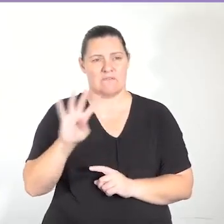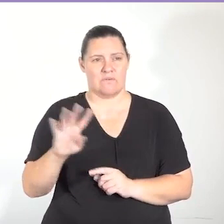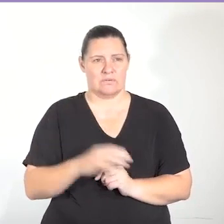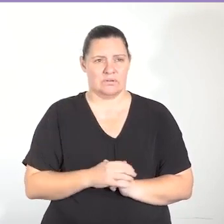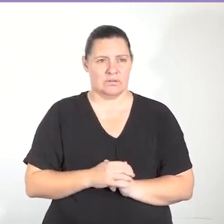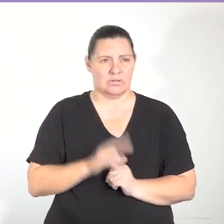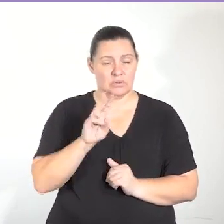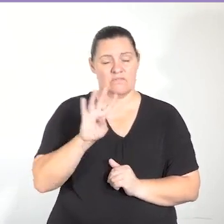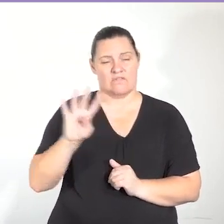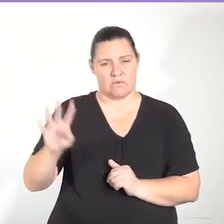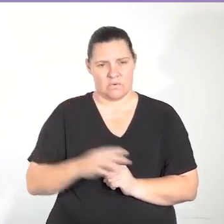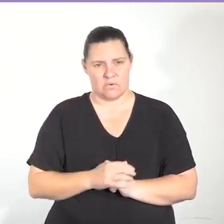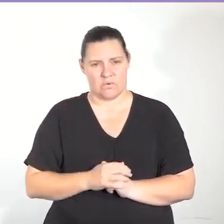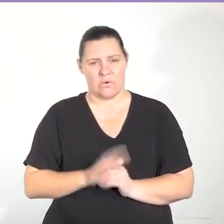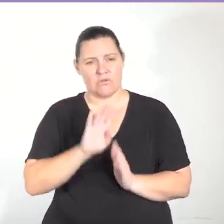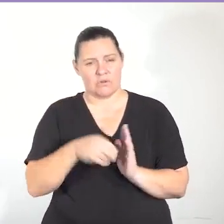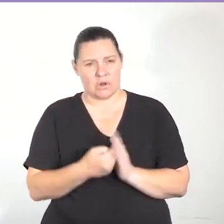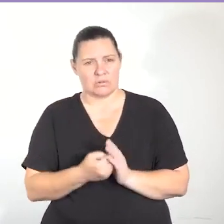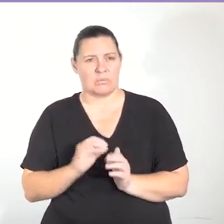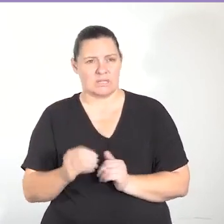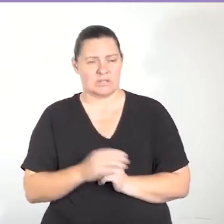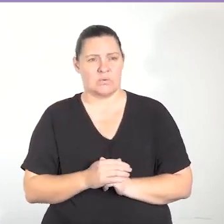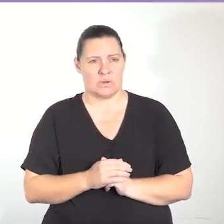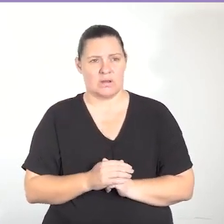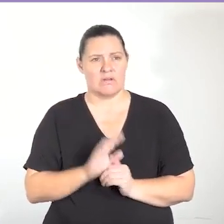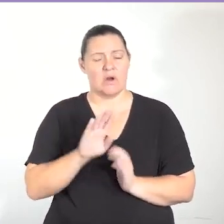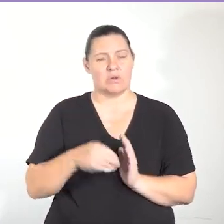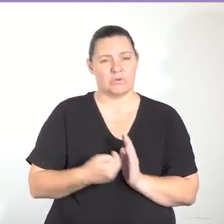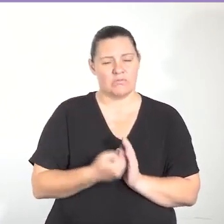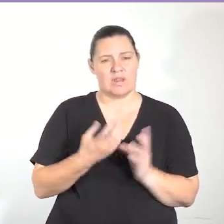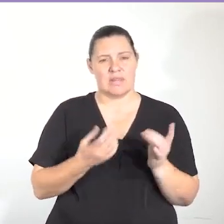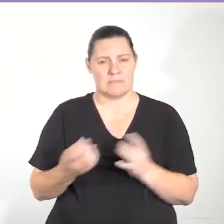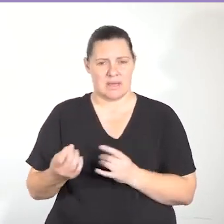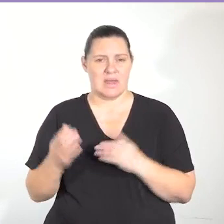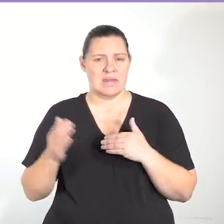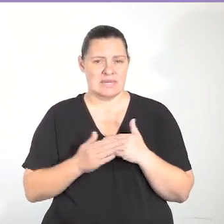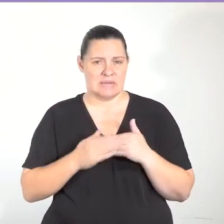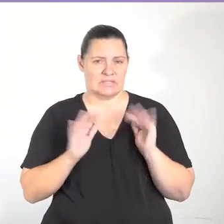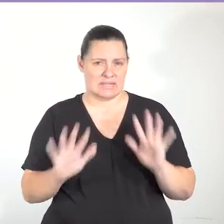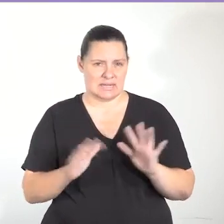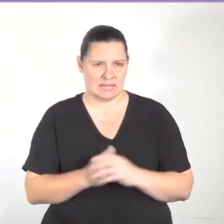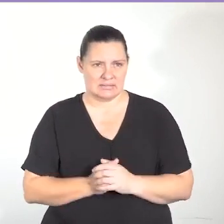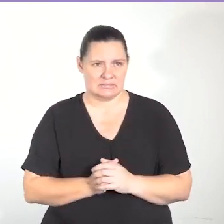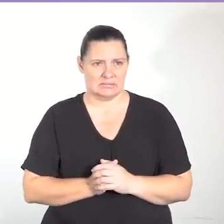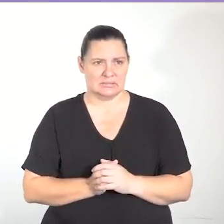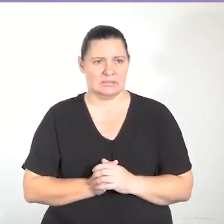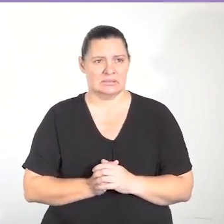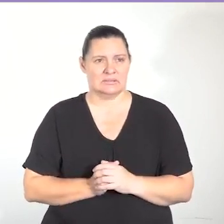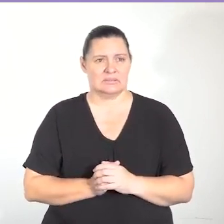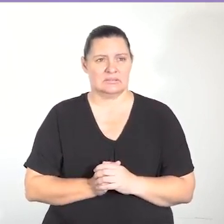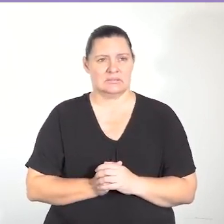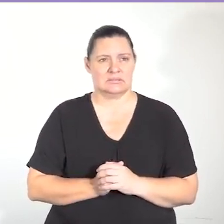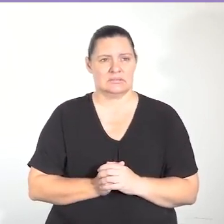244. So with rounding off and compensation, we are going to start with rounding off these numbers to the nearest 10.